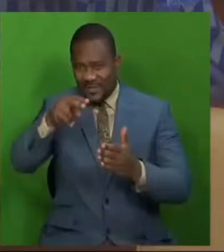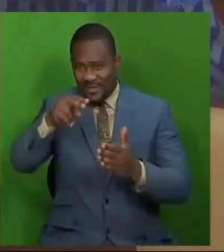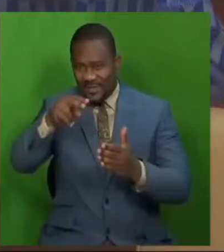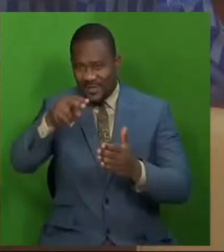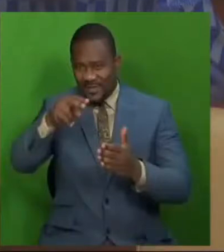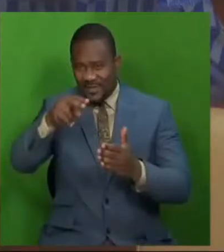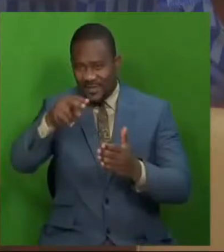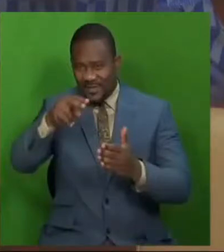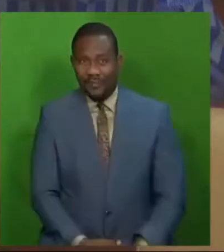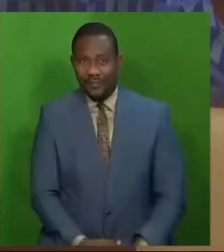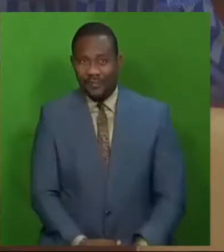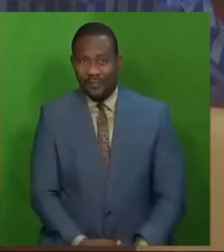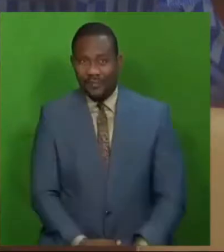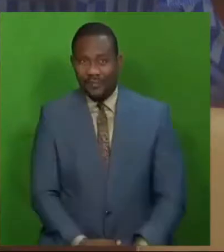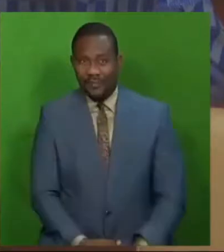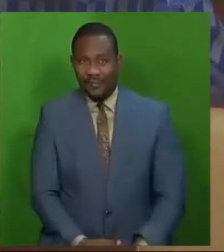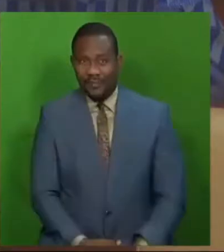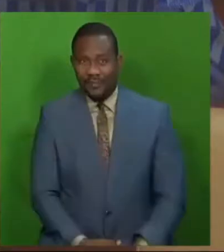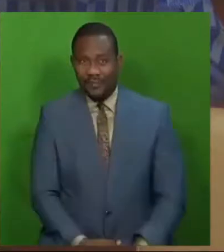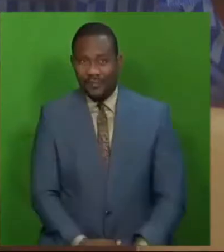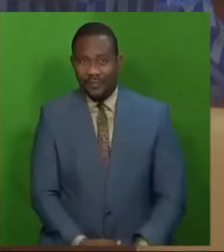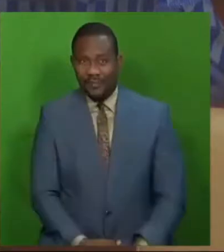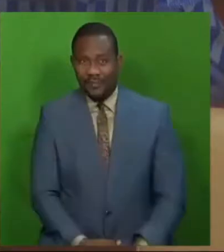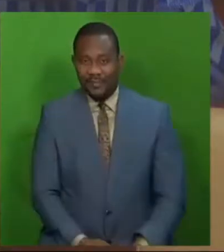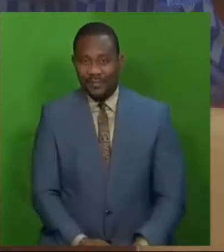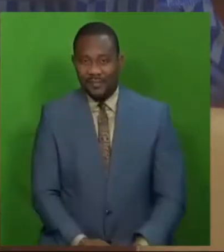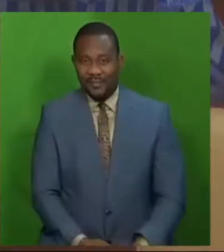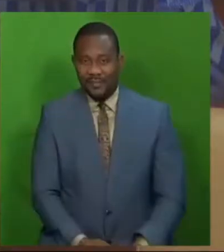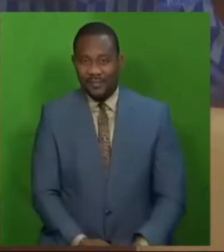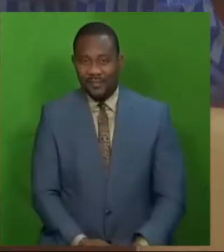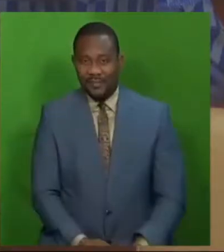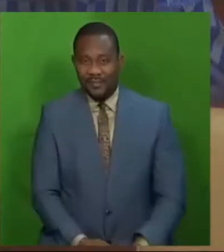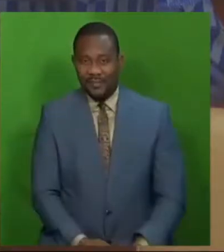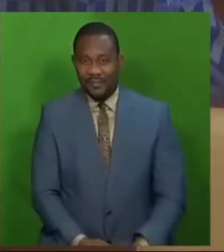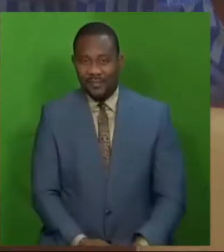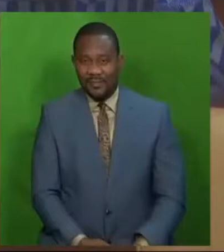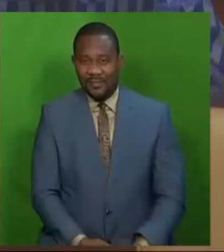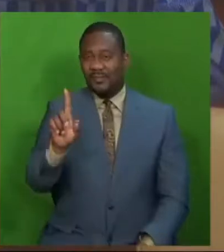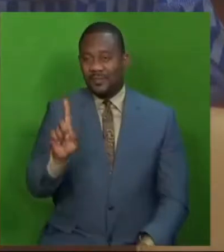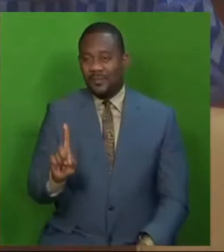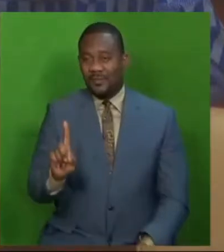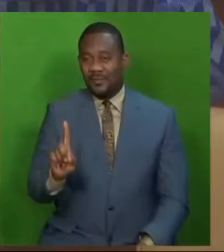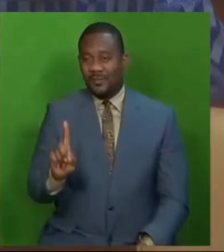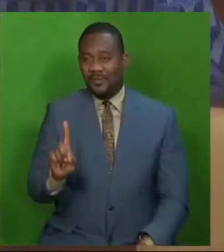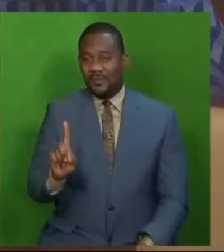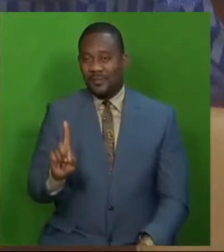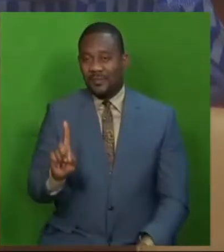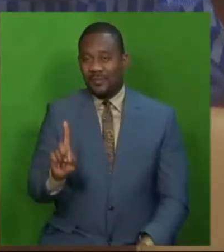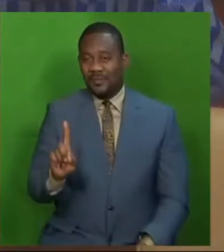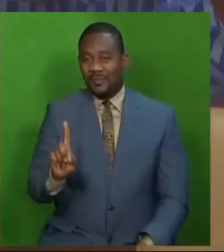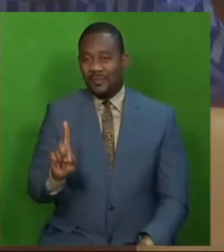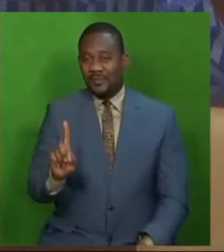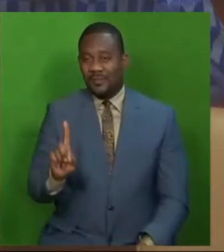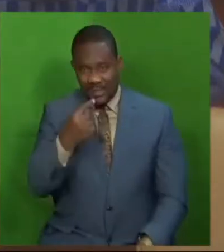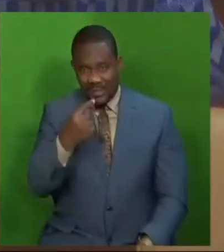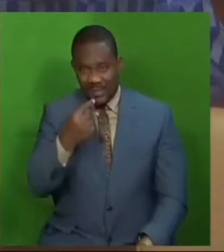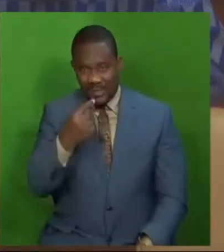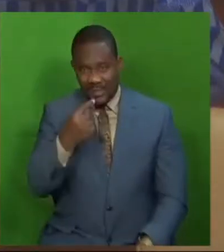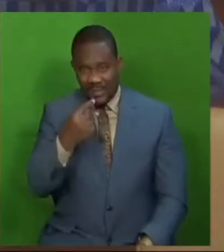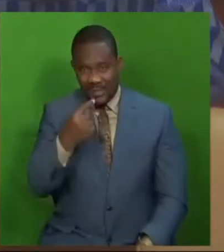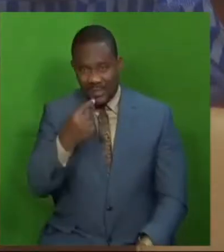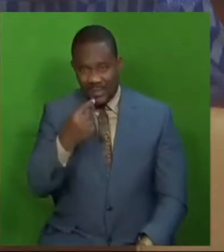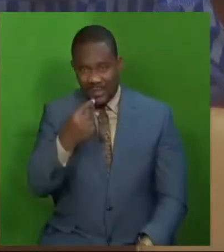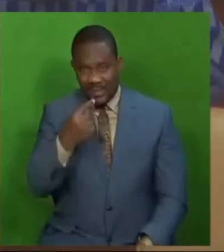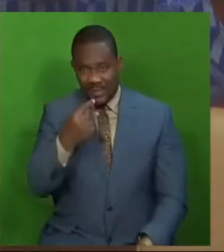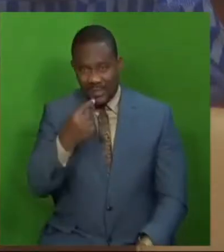Order number 92. 92, 1B. 1B. That's what you said. Yes, read. So, can I go